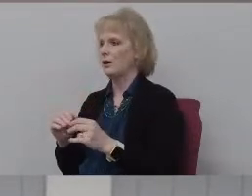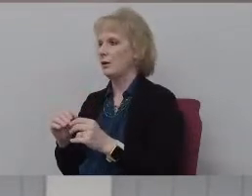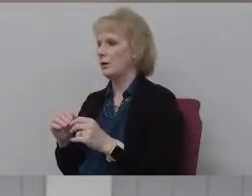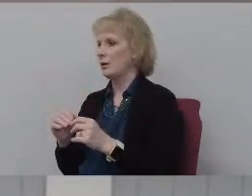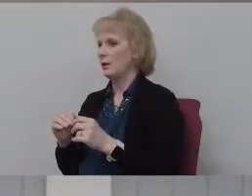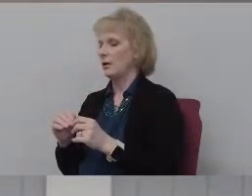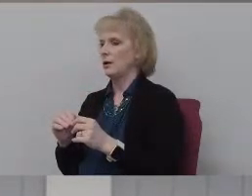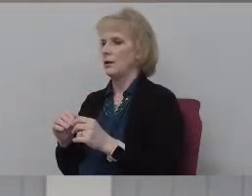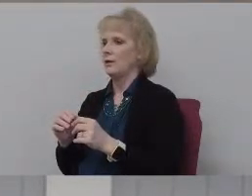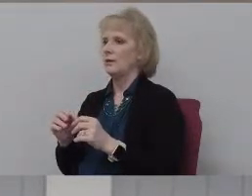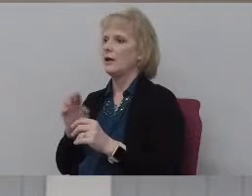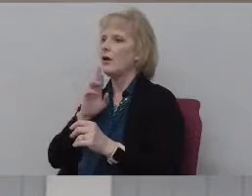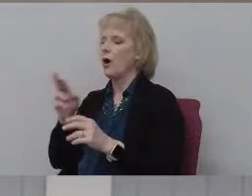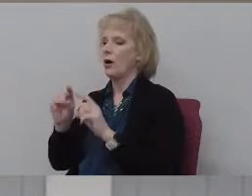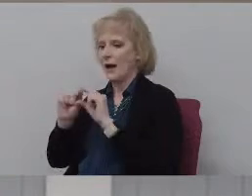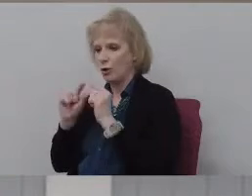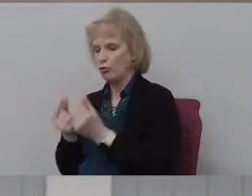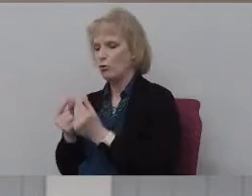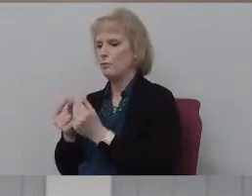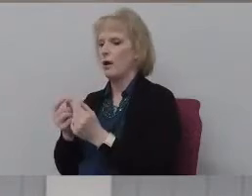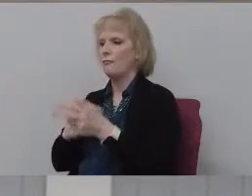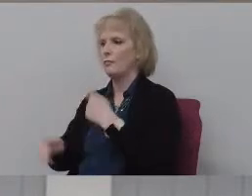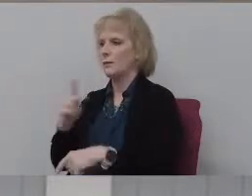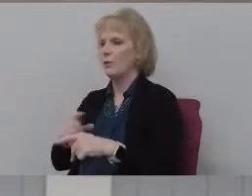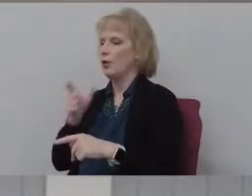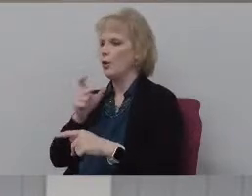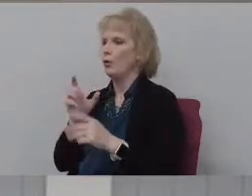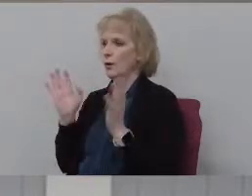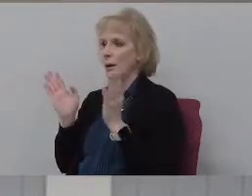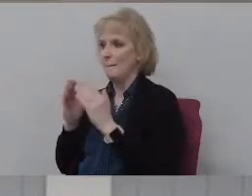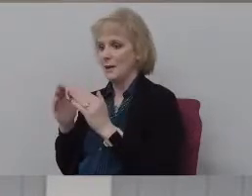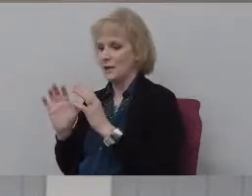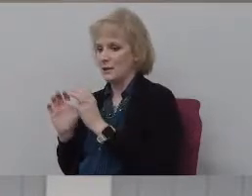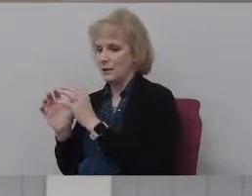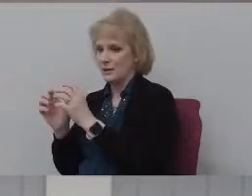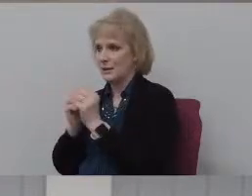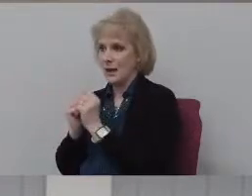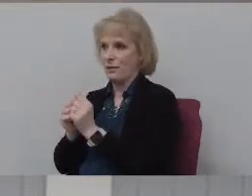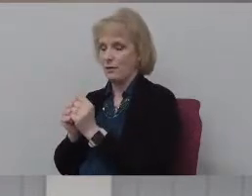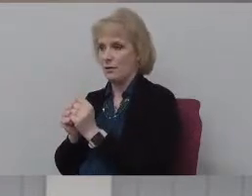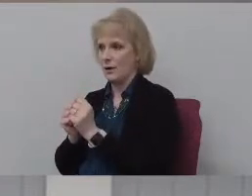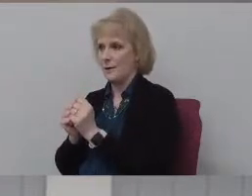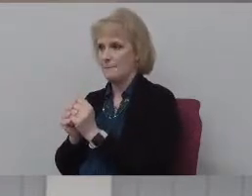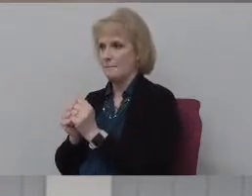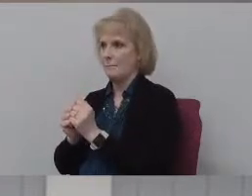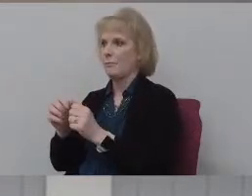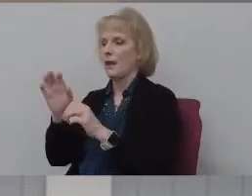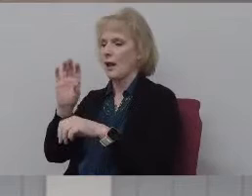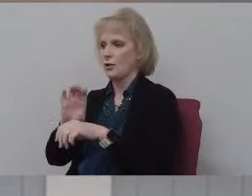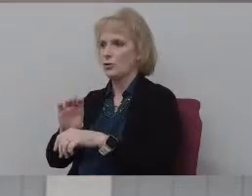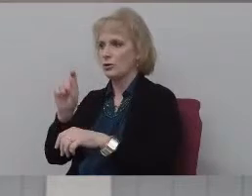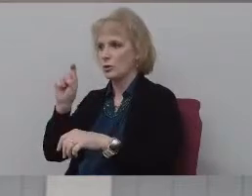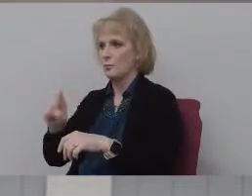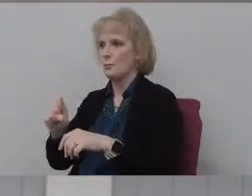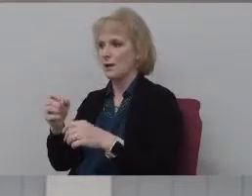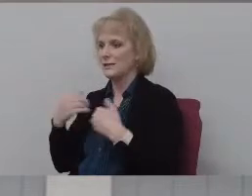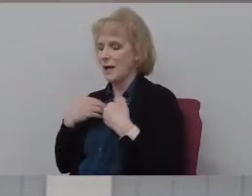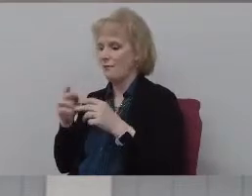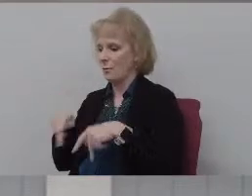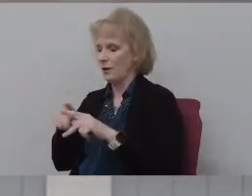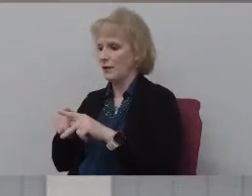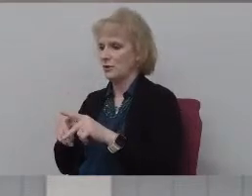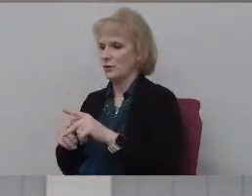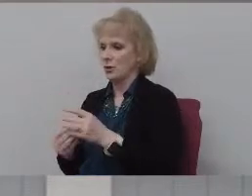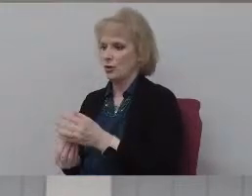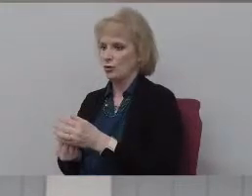Churches are a group of people who meet together. A church must have a place to grow roots if the